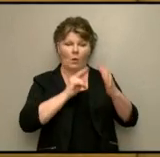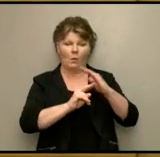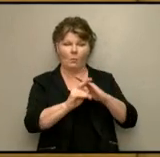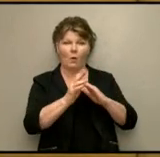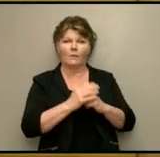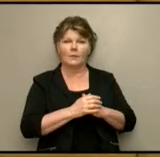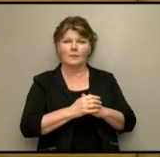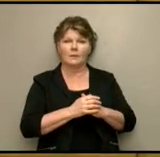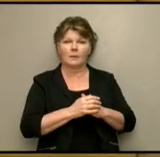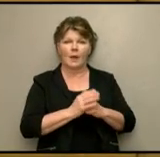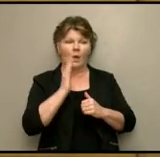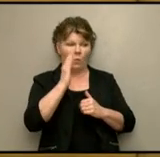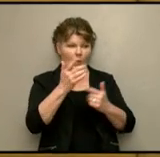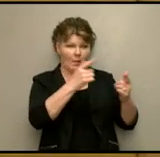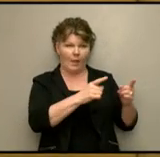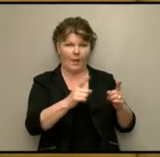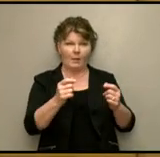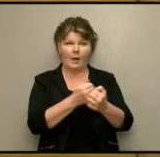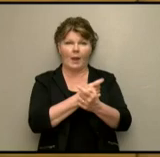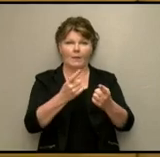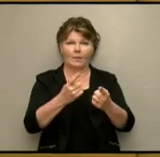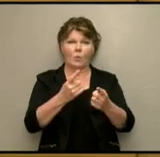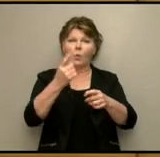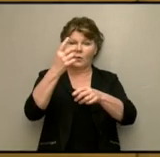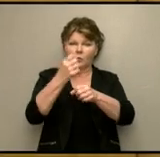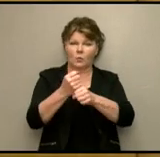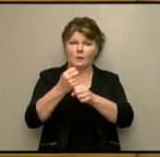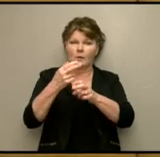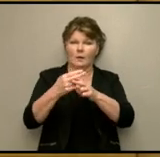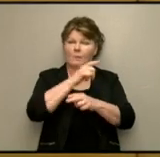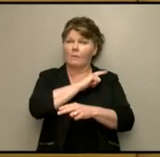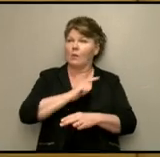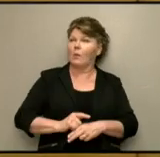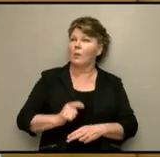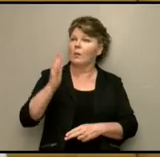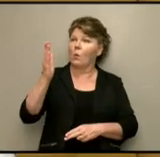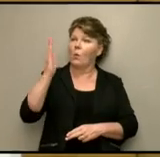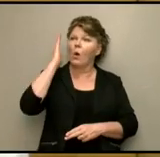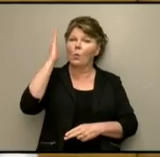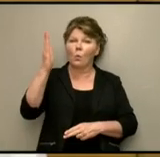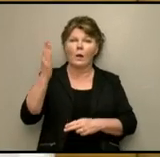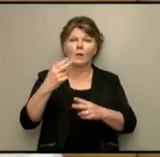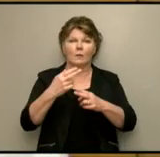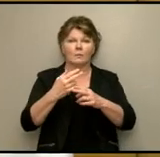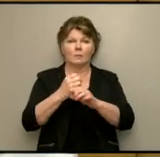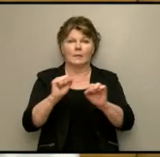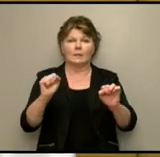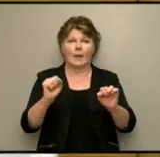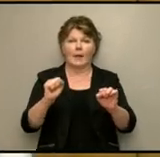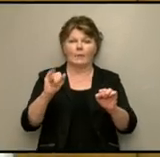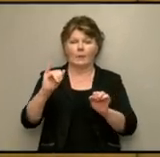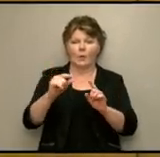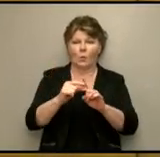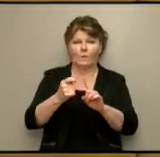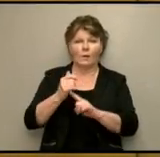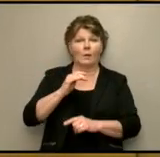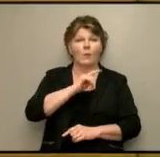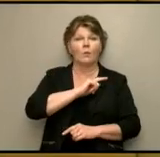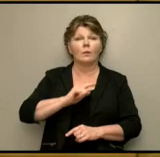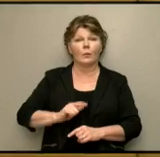And it shall come to pass that everyone who calls upon the name of the Lord shall be saved." This is the word of our